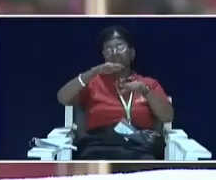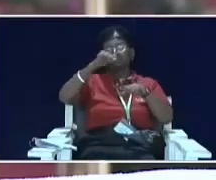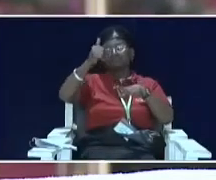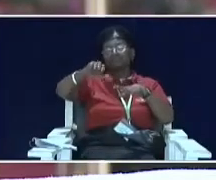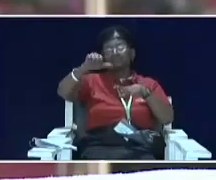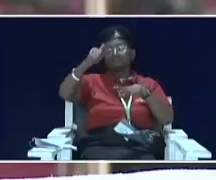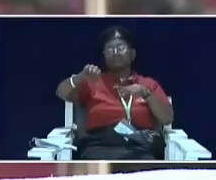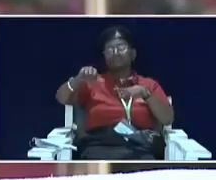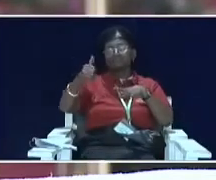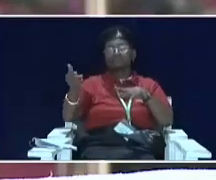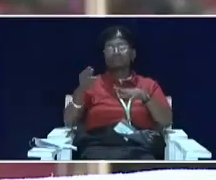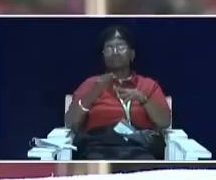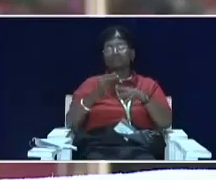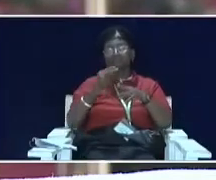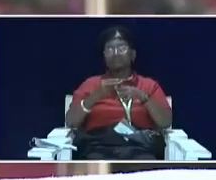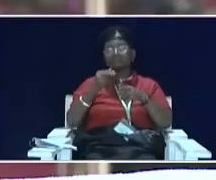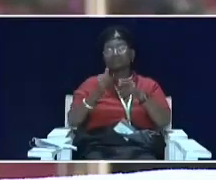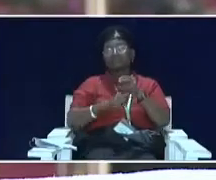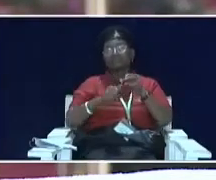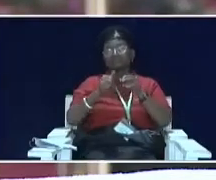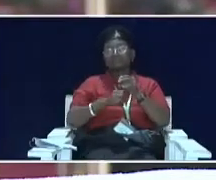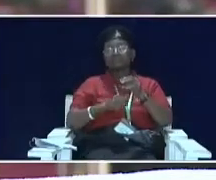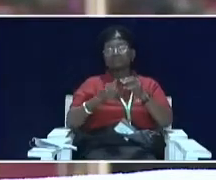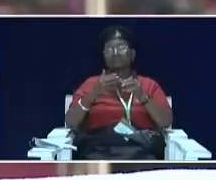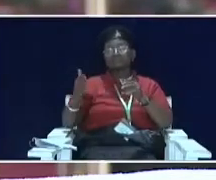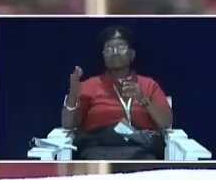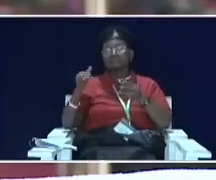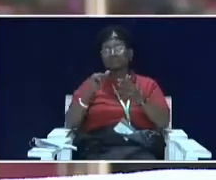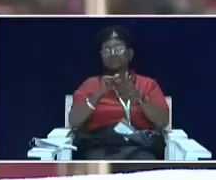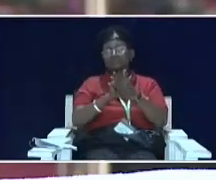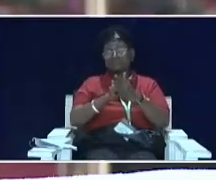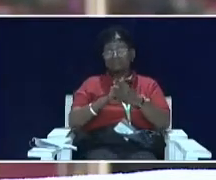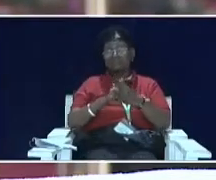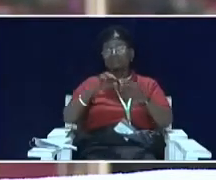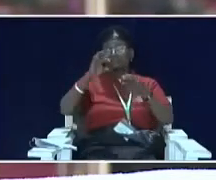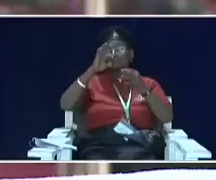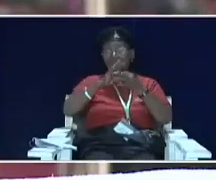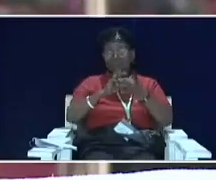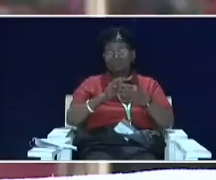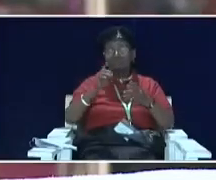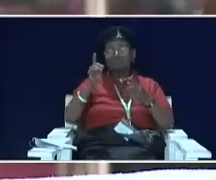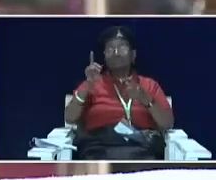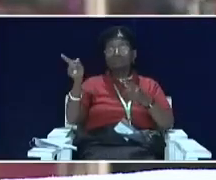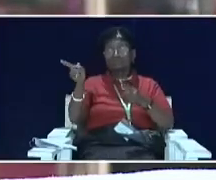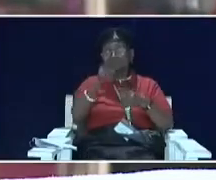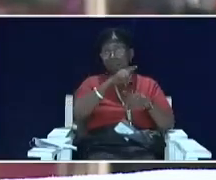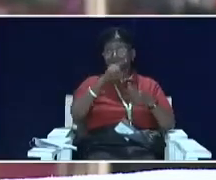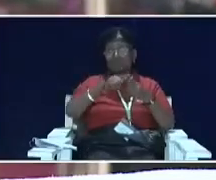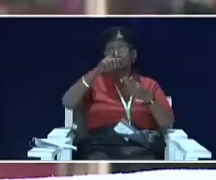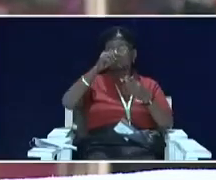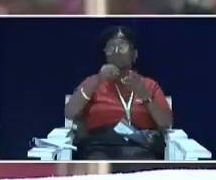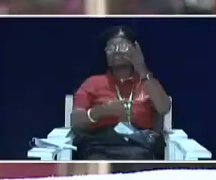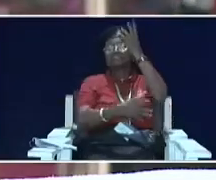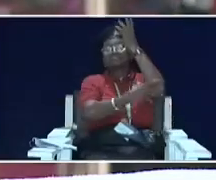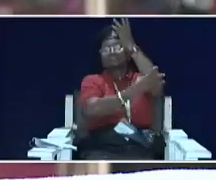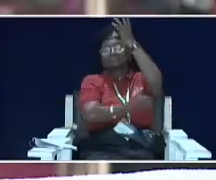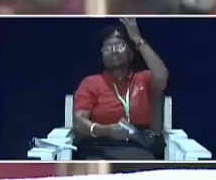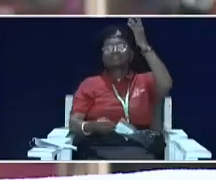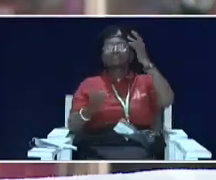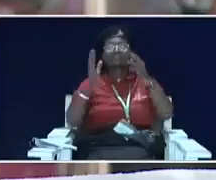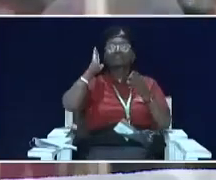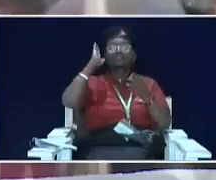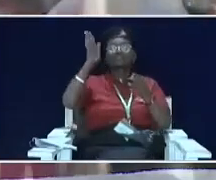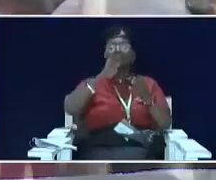everything that links you to poverty will be destroyed tonight.